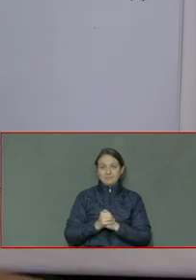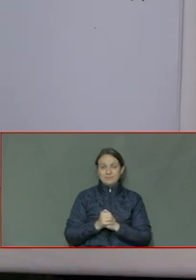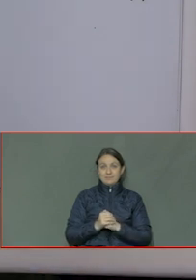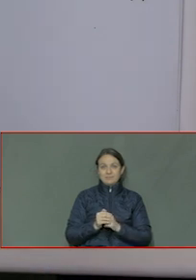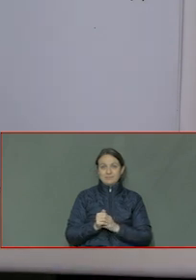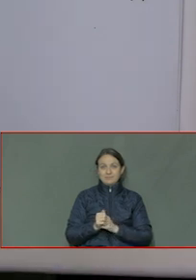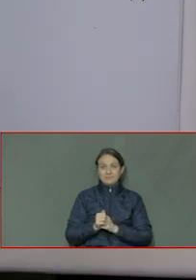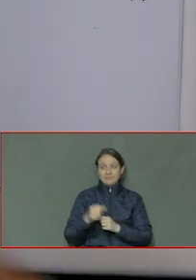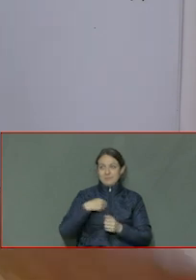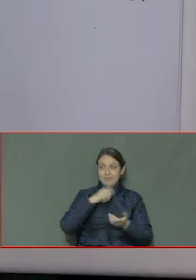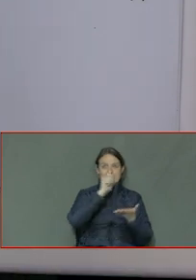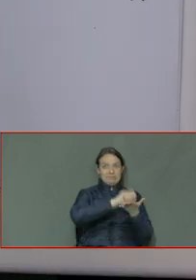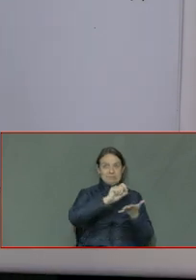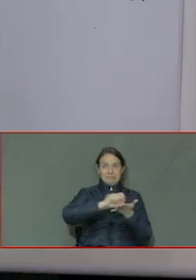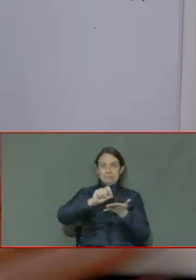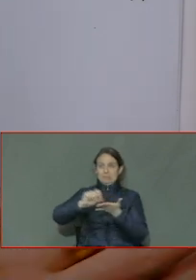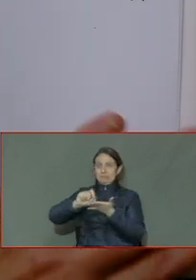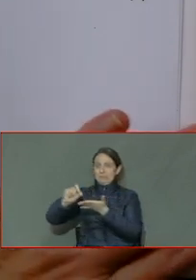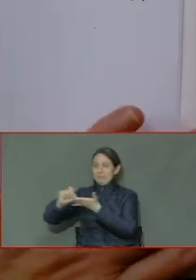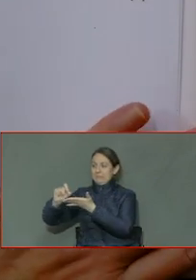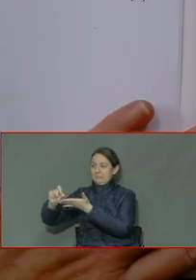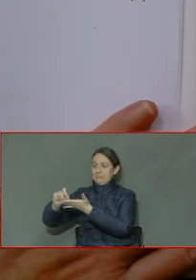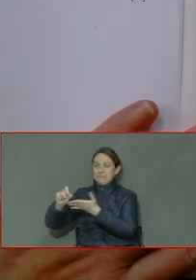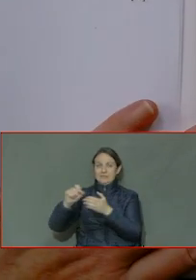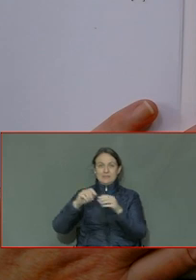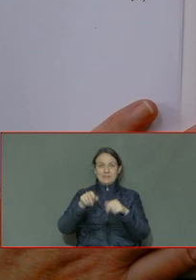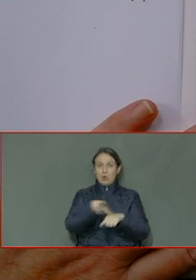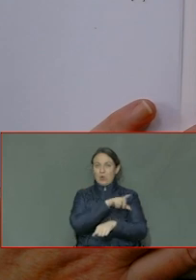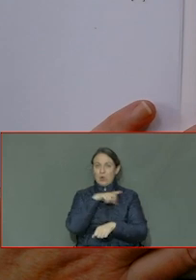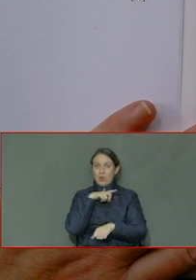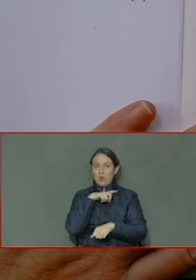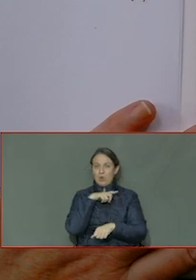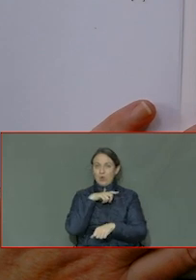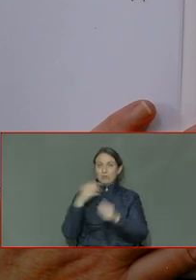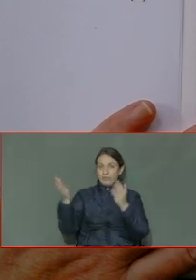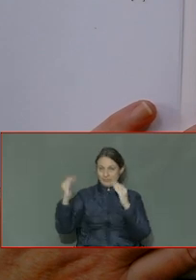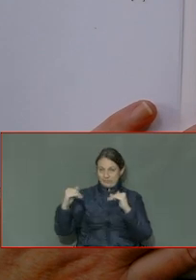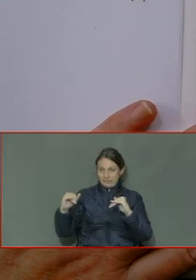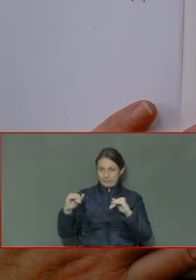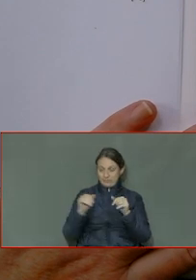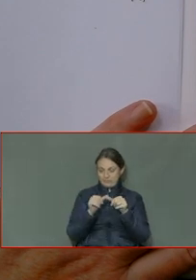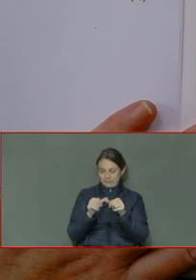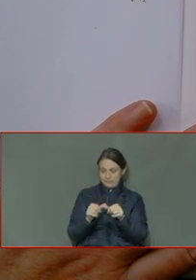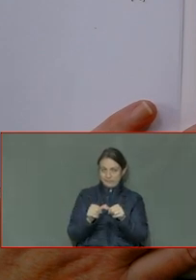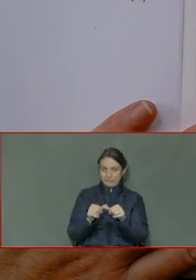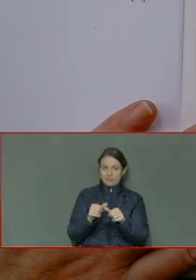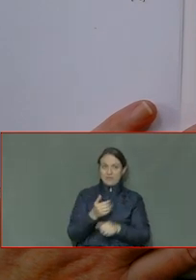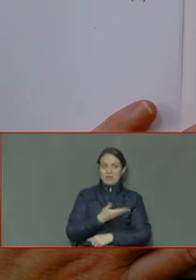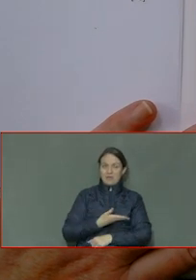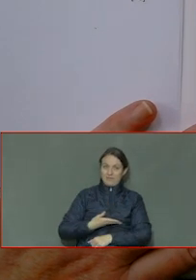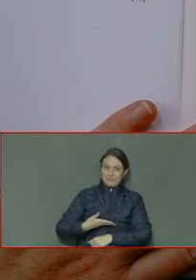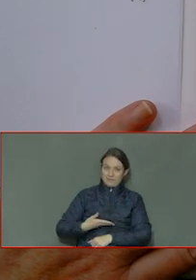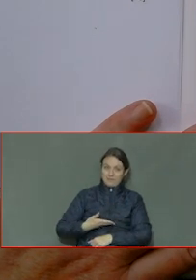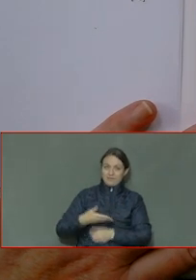I've written now a bit bigger so that you can see, so I'm just going to continue here. Equals half.